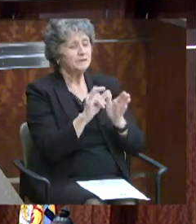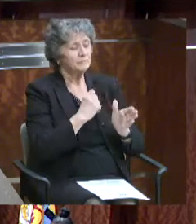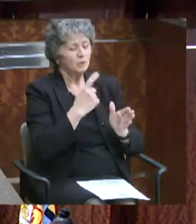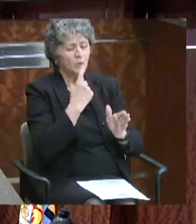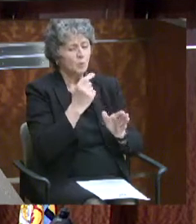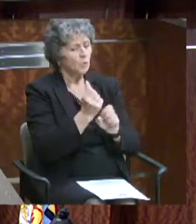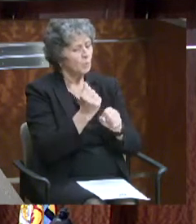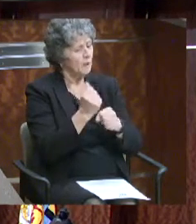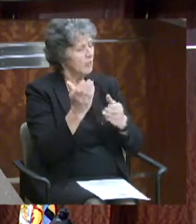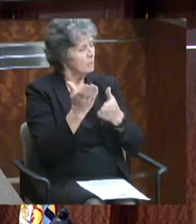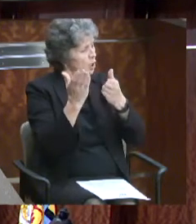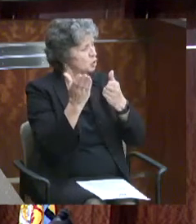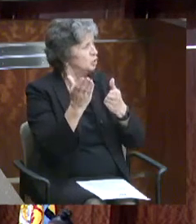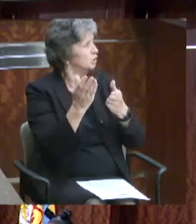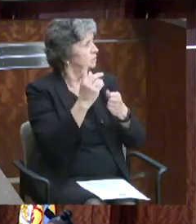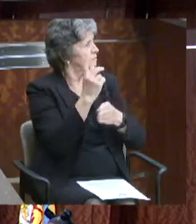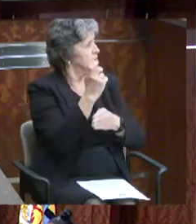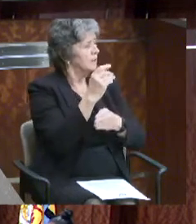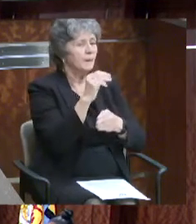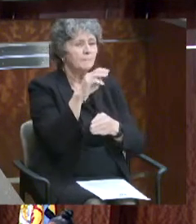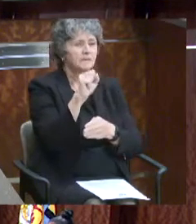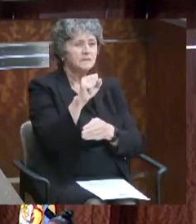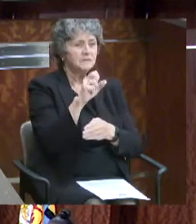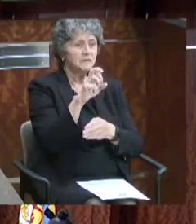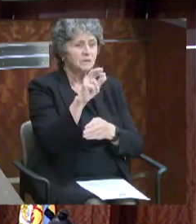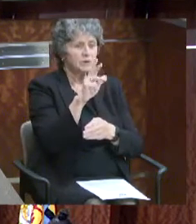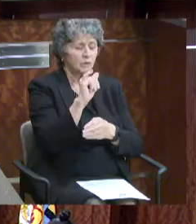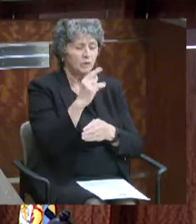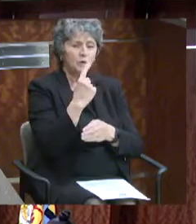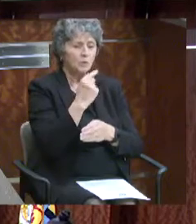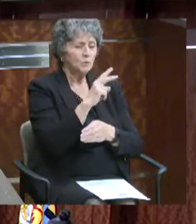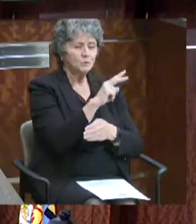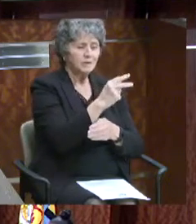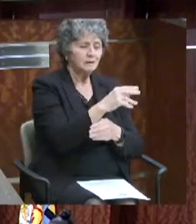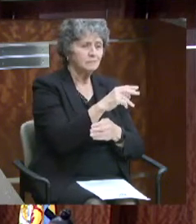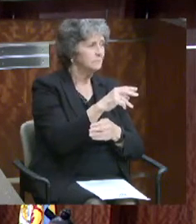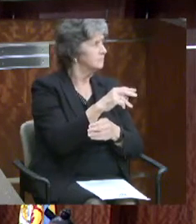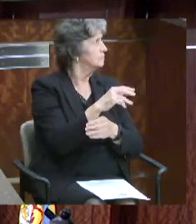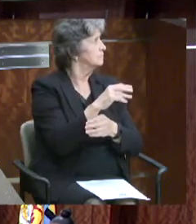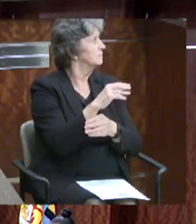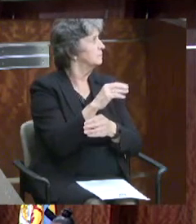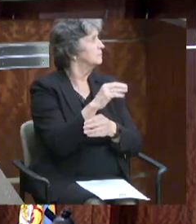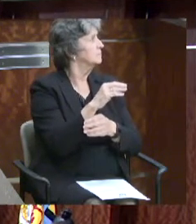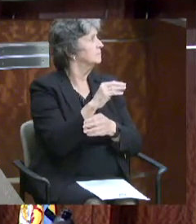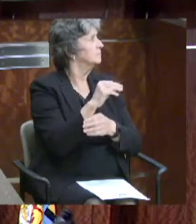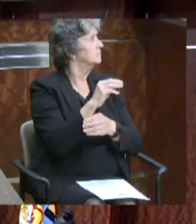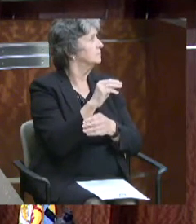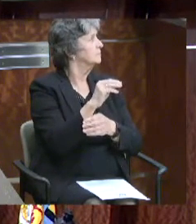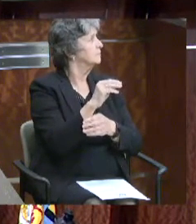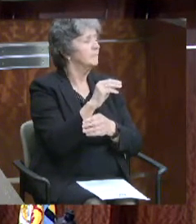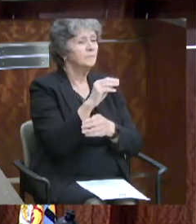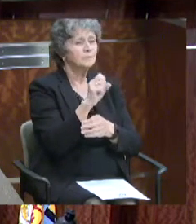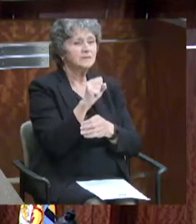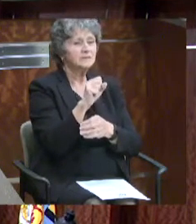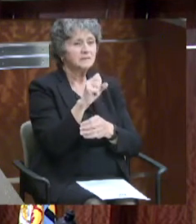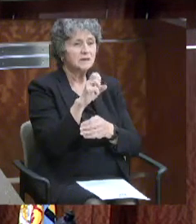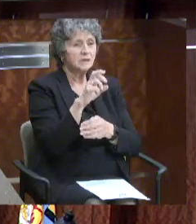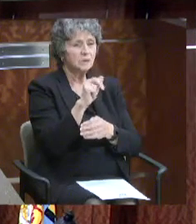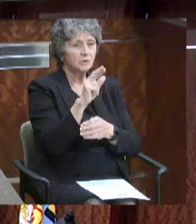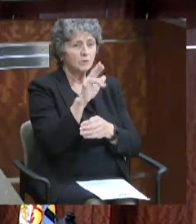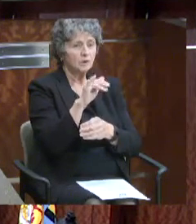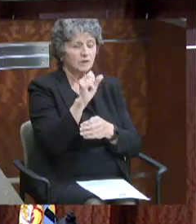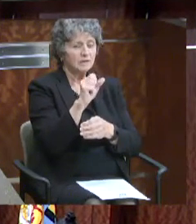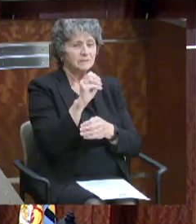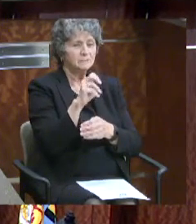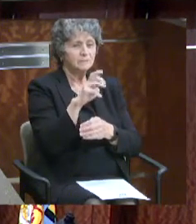motion? I did. This query. And who second? Mr. Les? Okay. Ms. Crary? Yes.